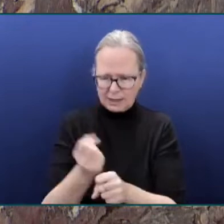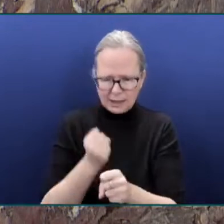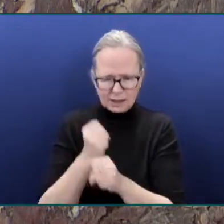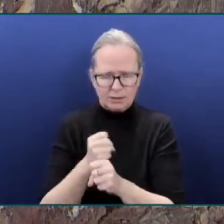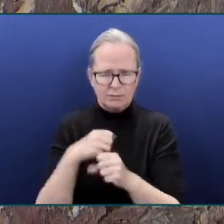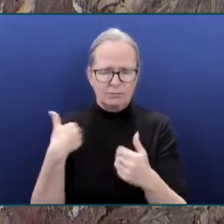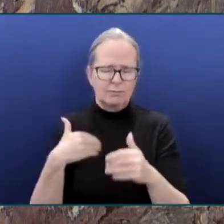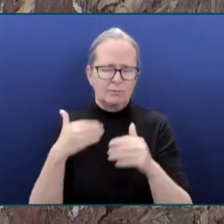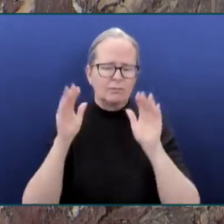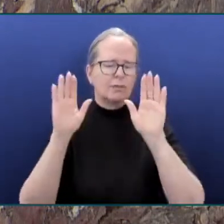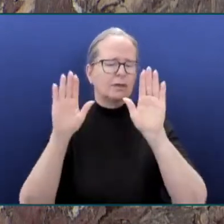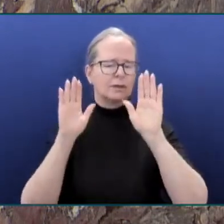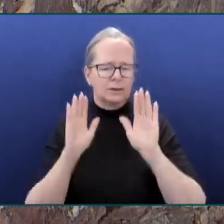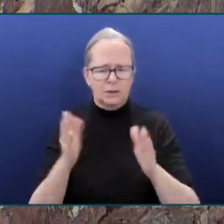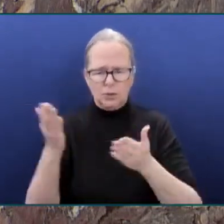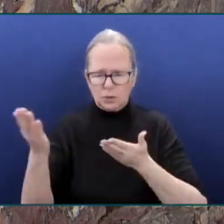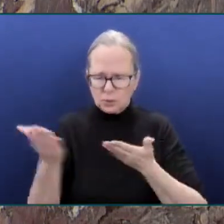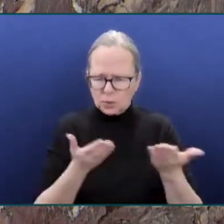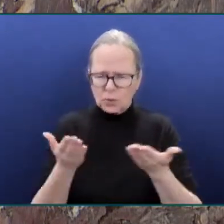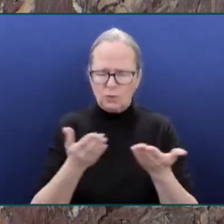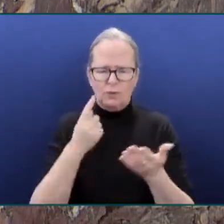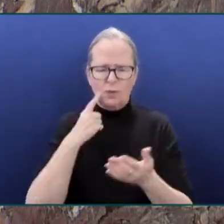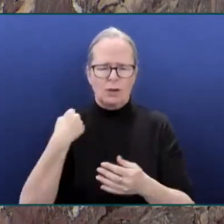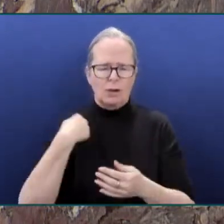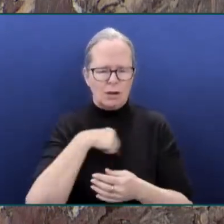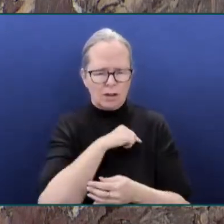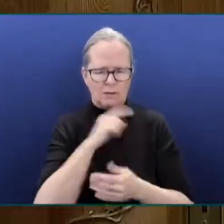more to come. Thank you, Mr. Speaker.